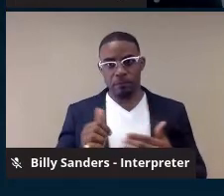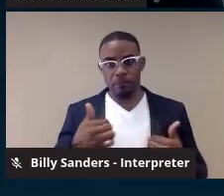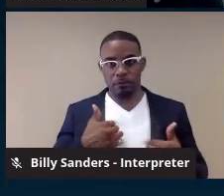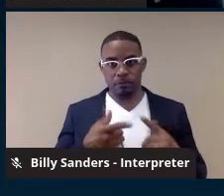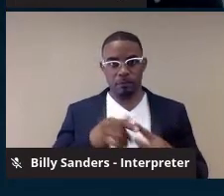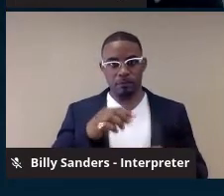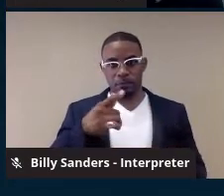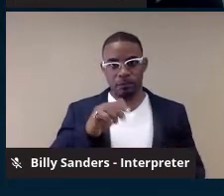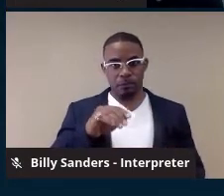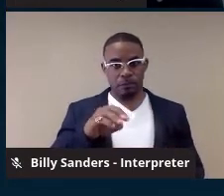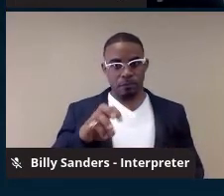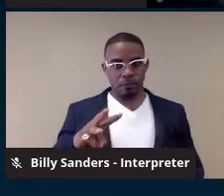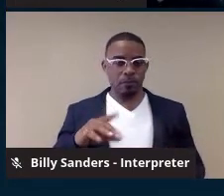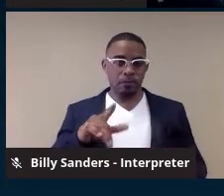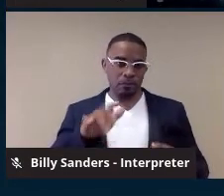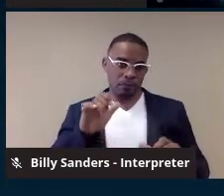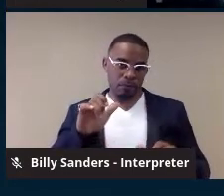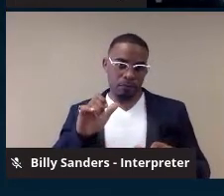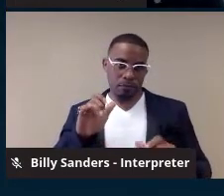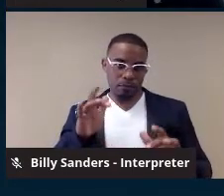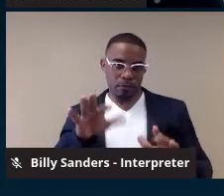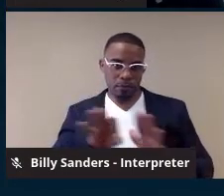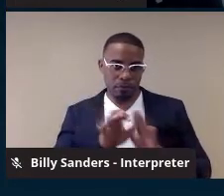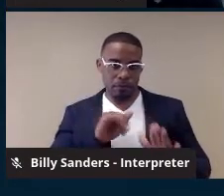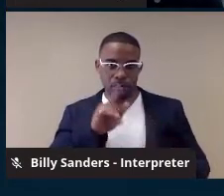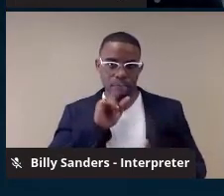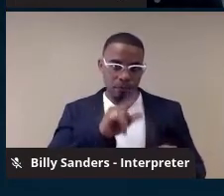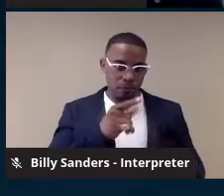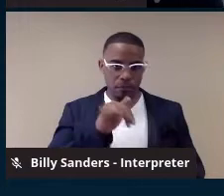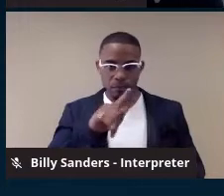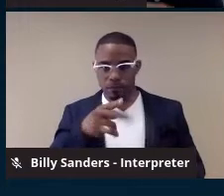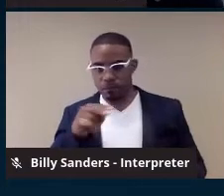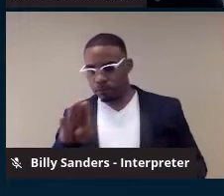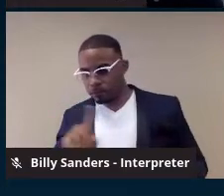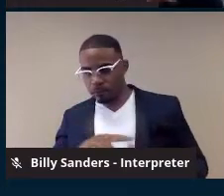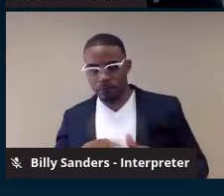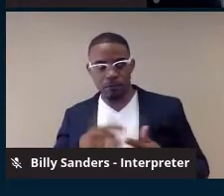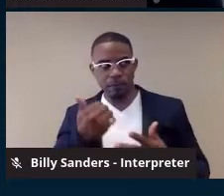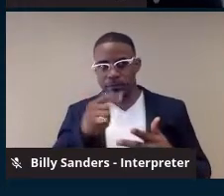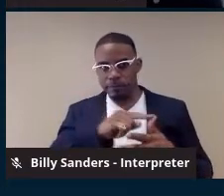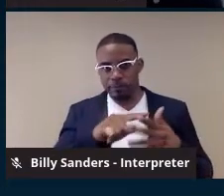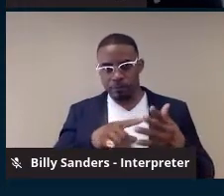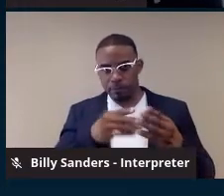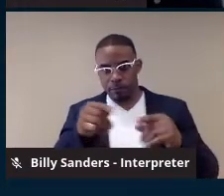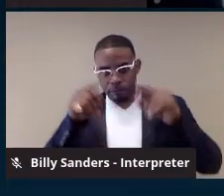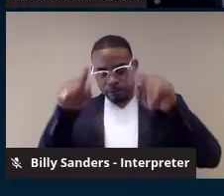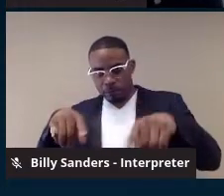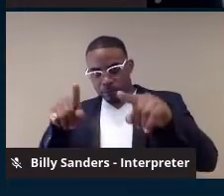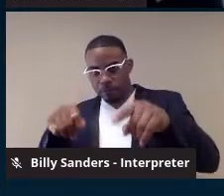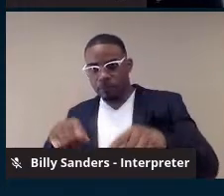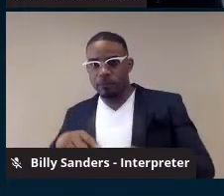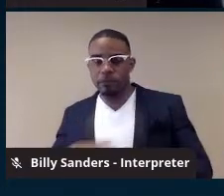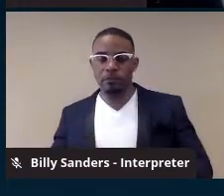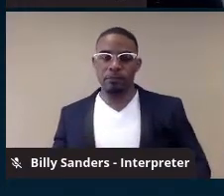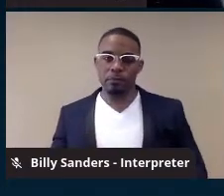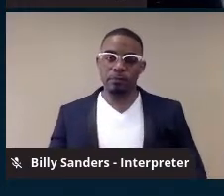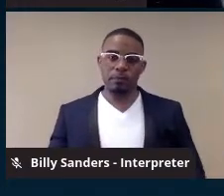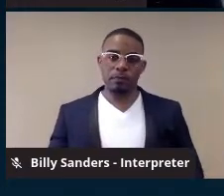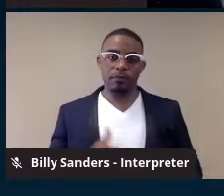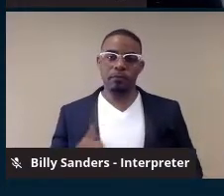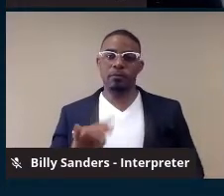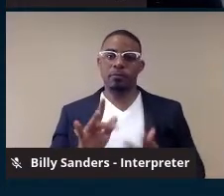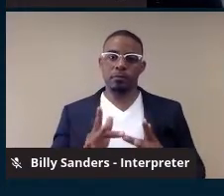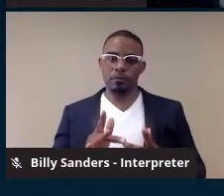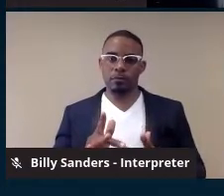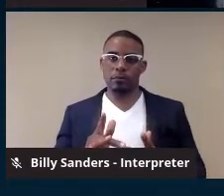Glasgow, and you can get me on Twitter or GitHub or any of the socials on CR Grief, and my own site,